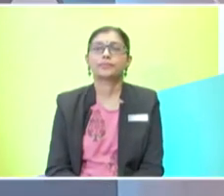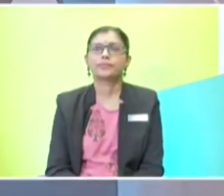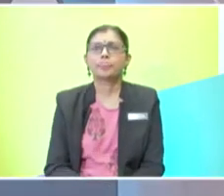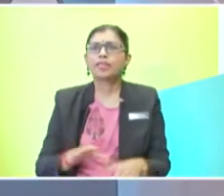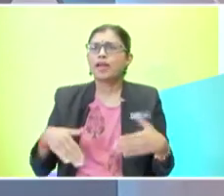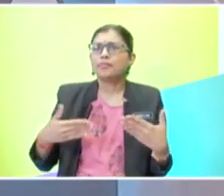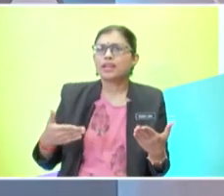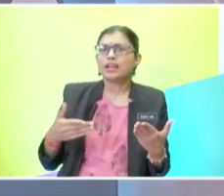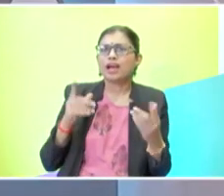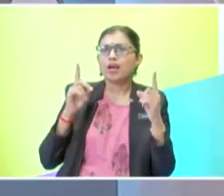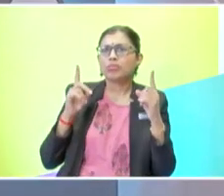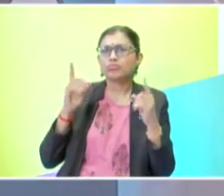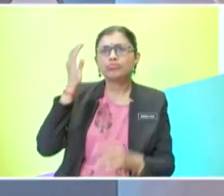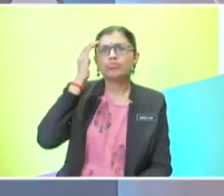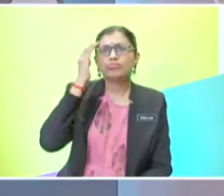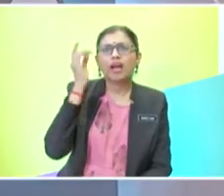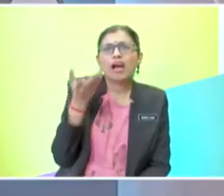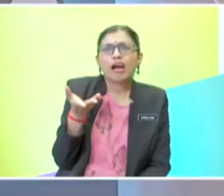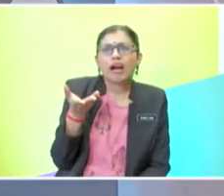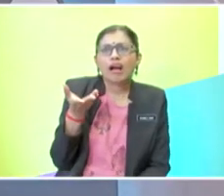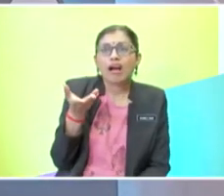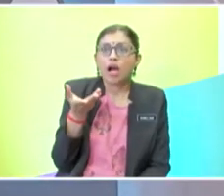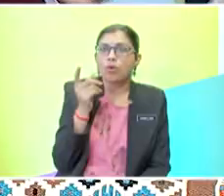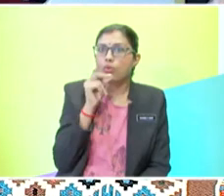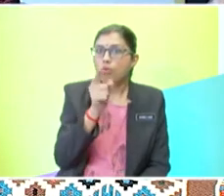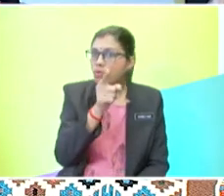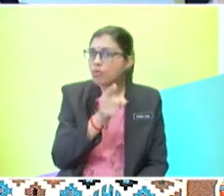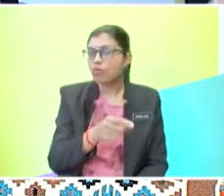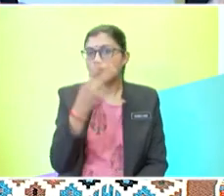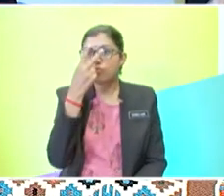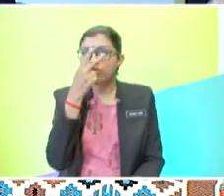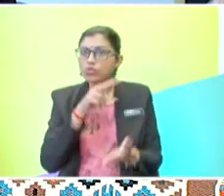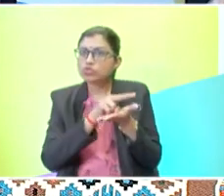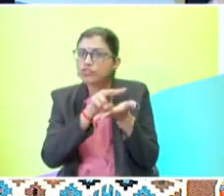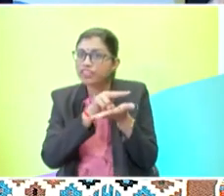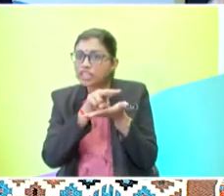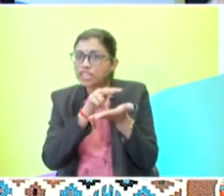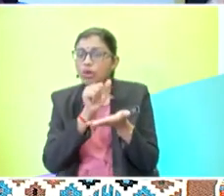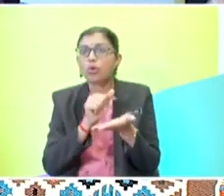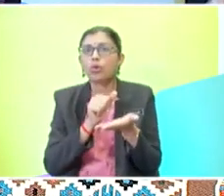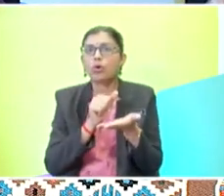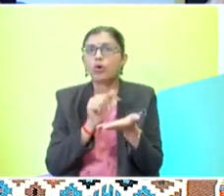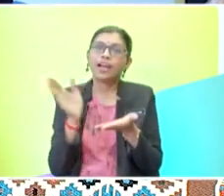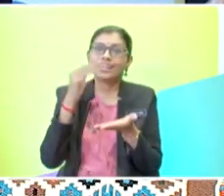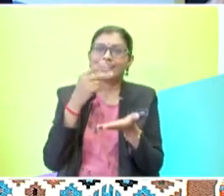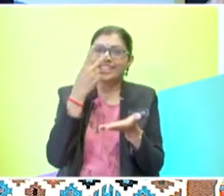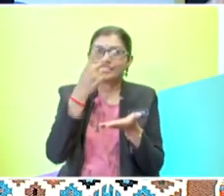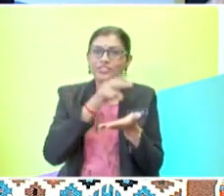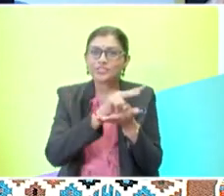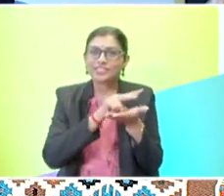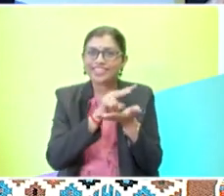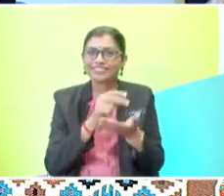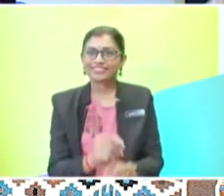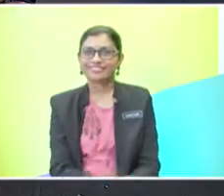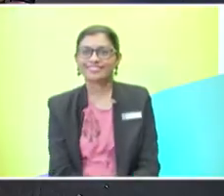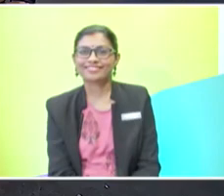you're so good at this thing. Where did you learn this? Oh, I actually saw this video. How about we watch this video together? Yeah, why not? All